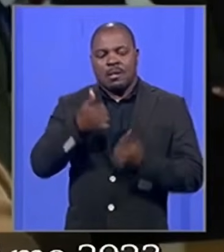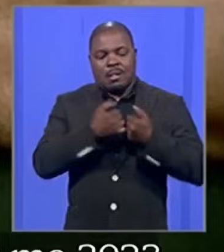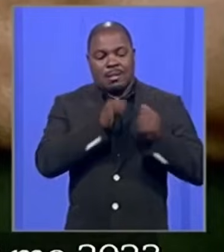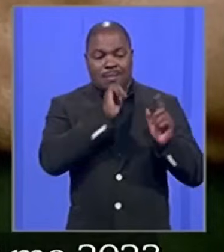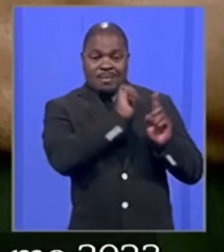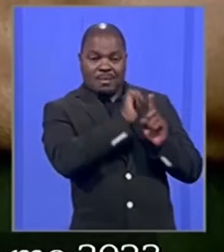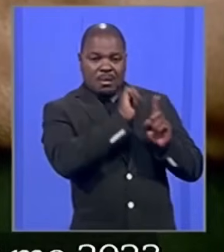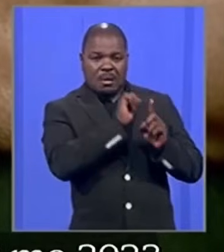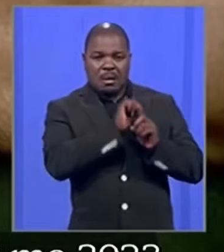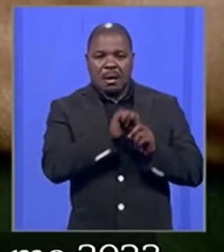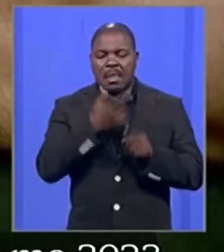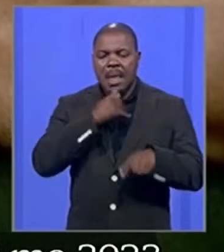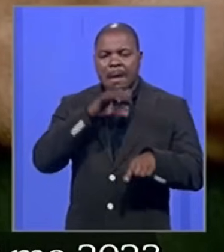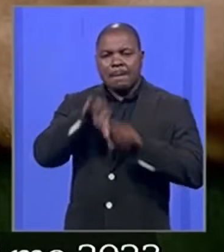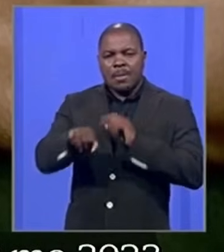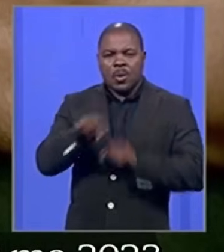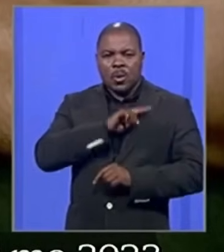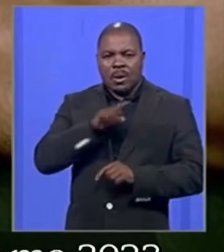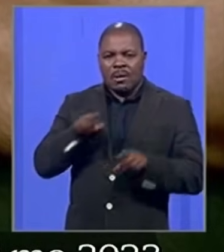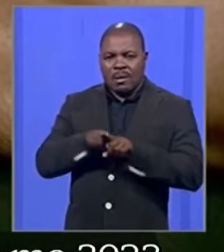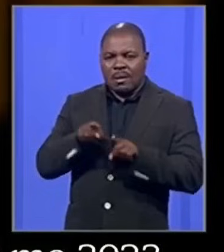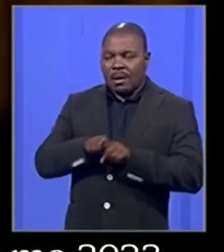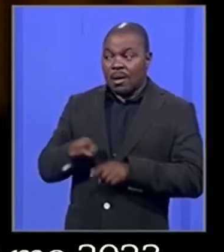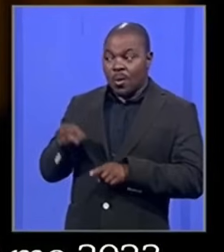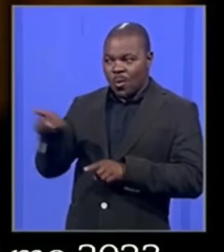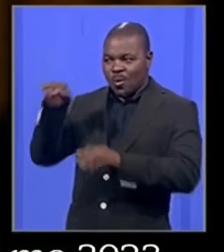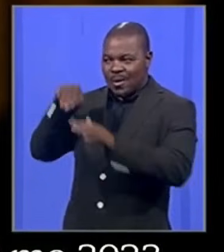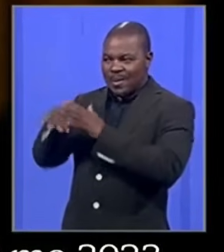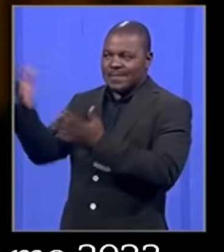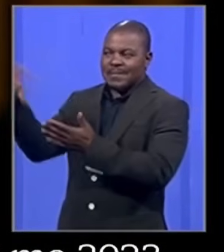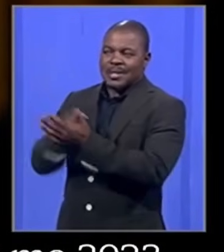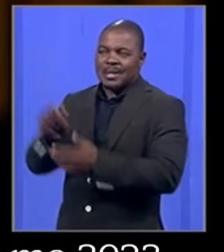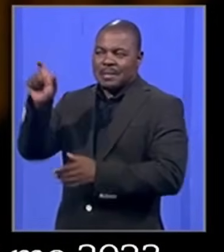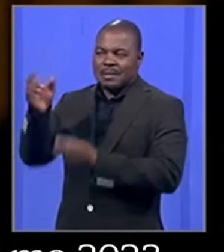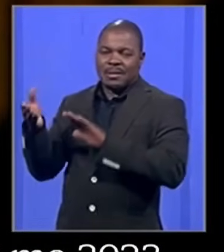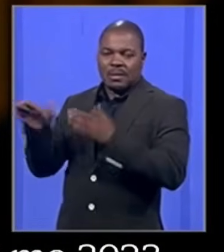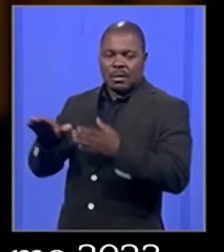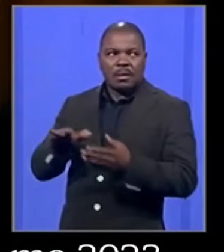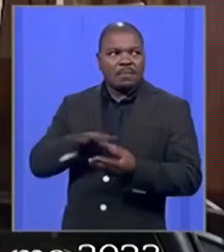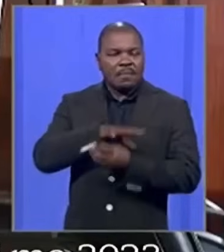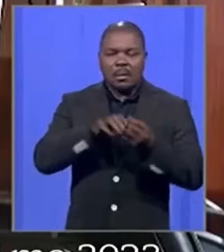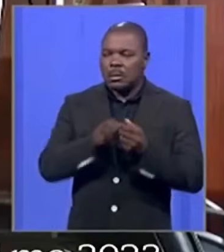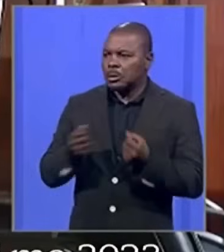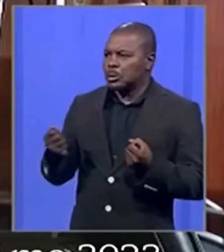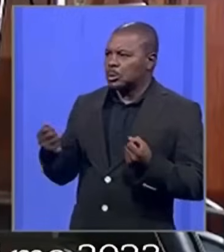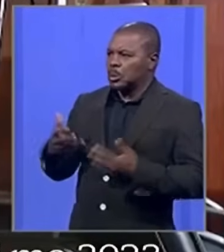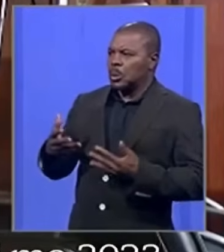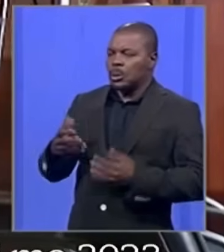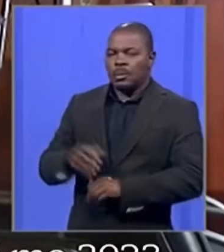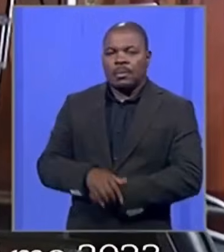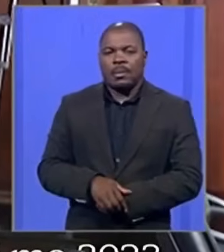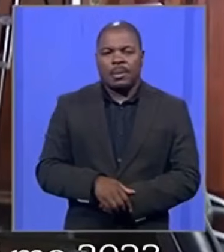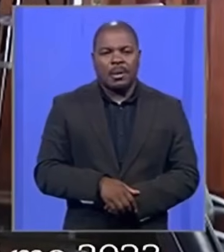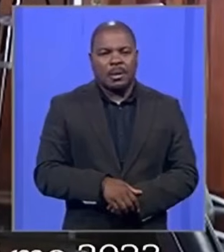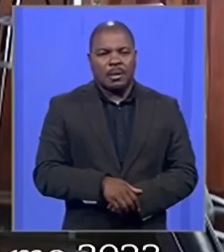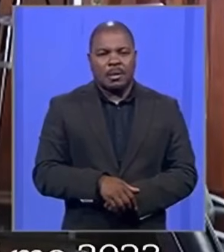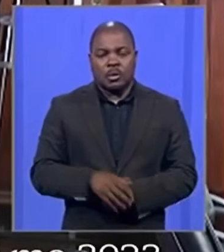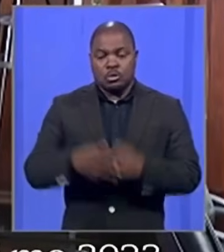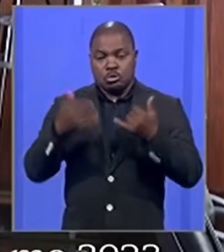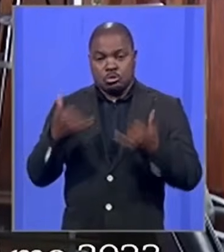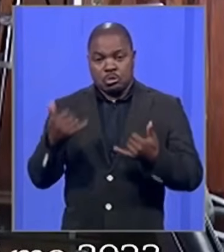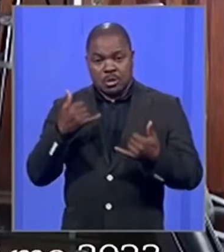lemogiwa ka matshwao a menwana jaaka motho yo o tsereng setopo. Lelapa le ne le tshogile. Bopaki bo tswileng ka